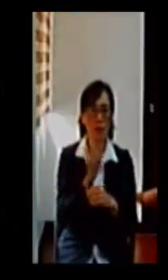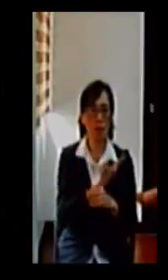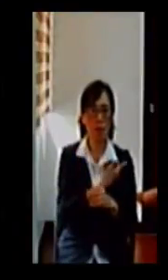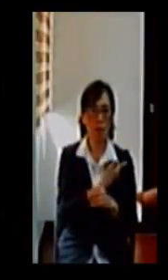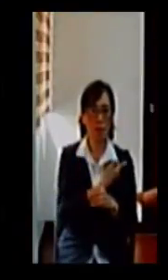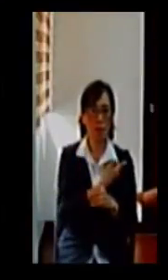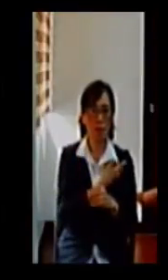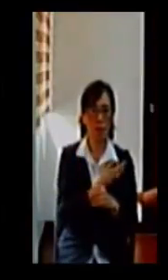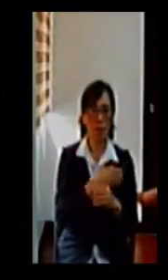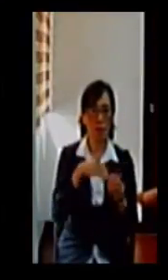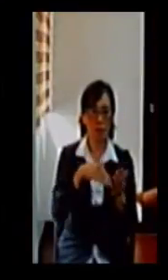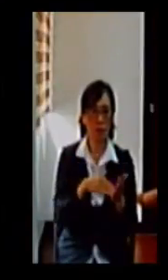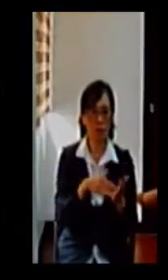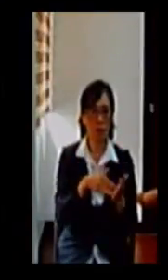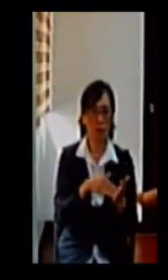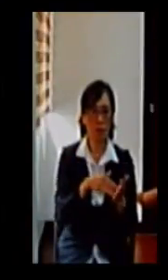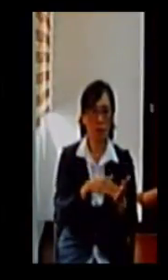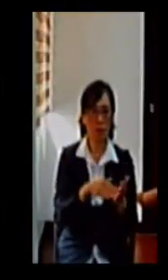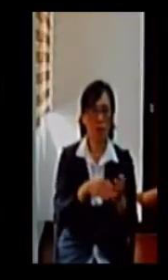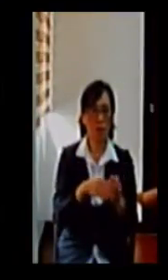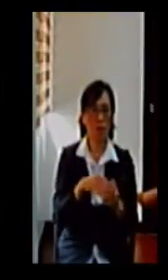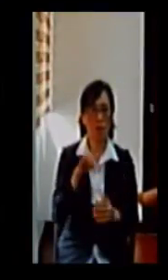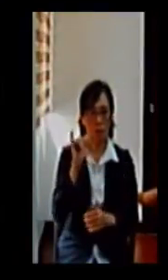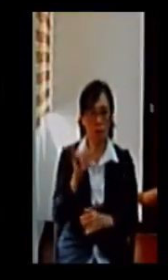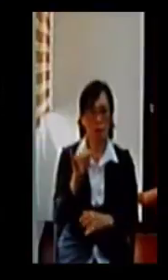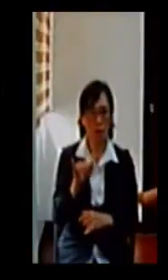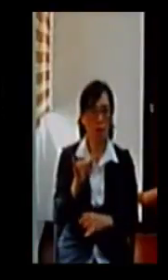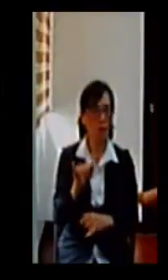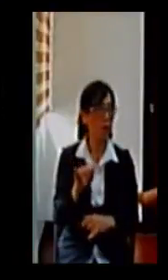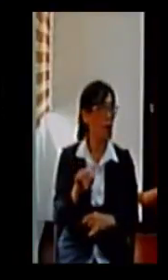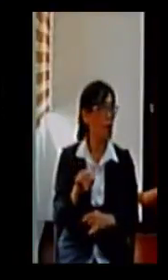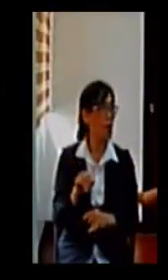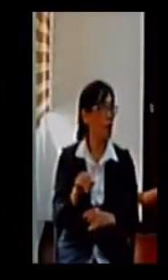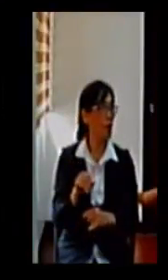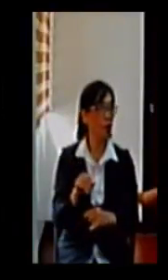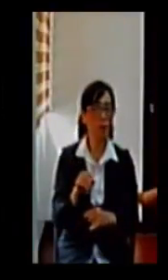are we vulnerable? The answer is yes. What is our